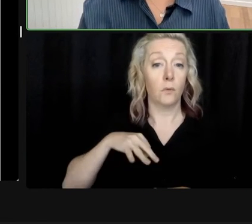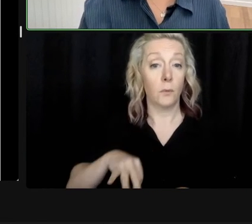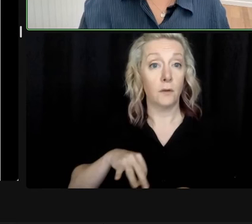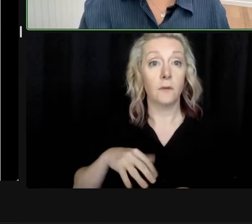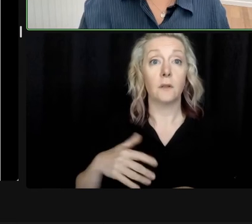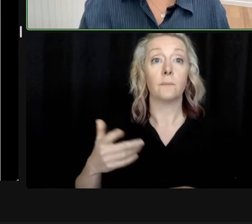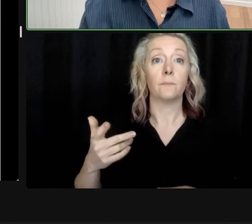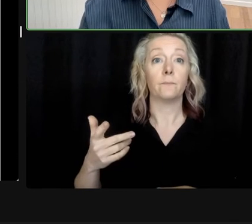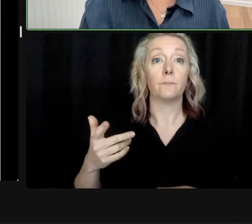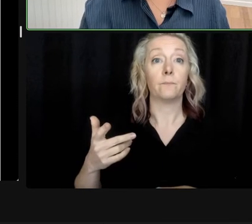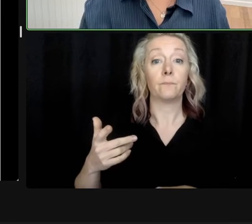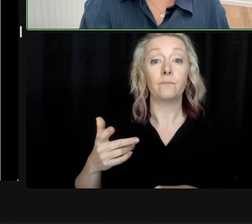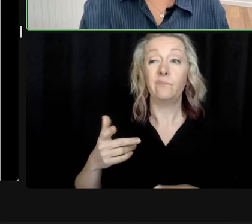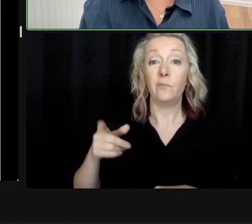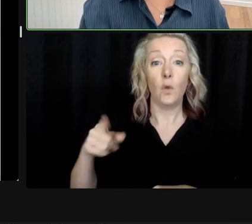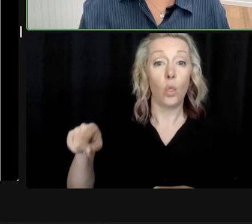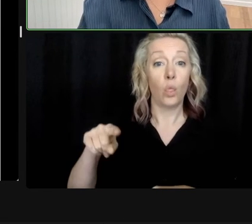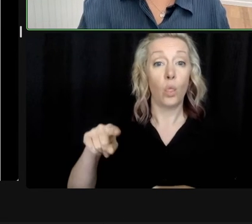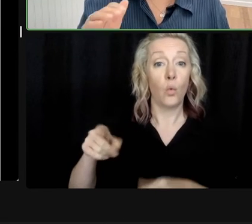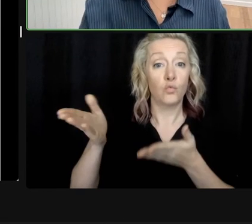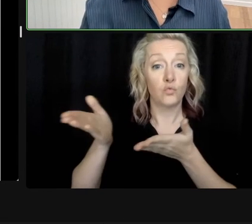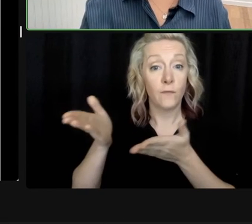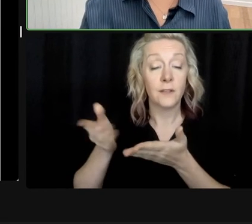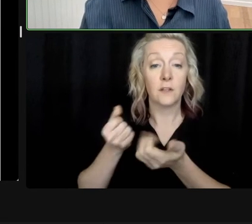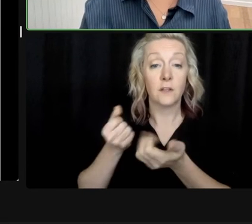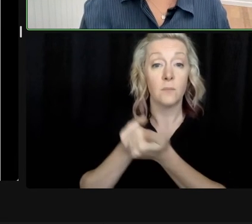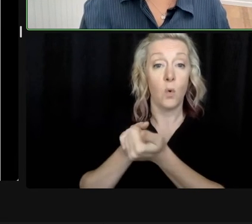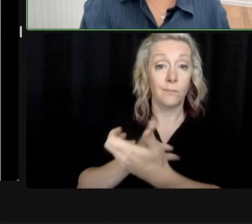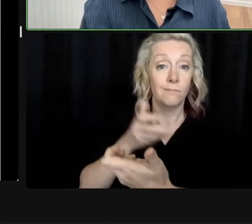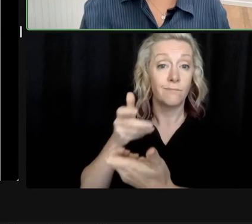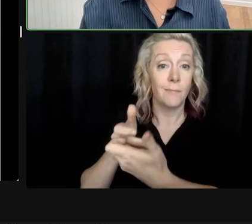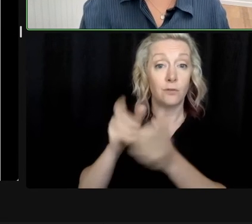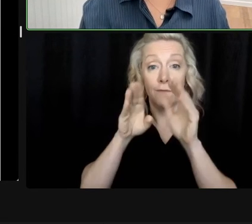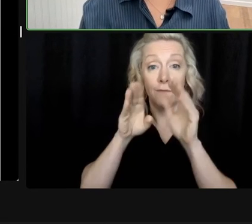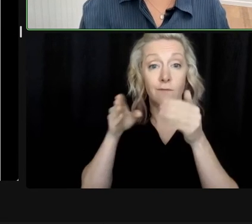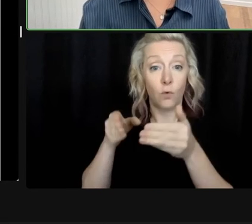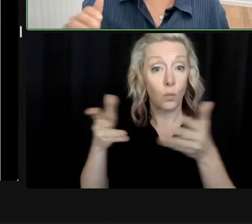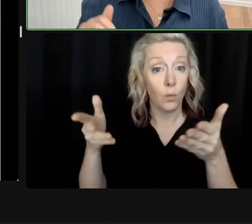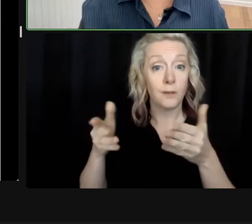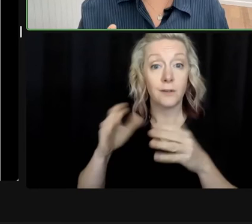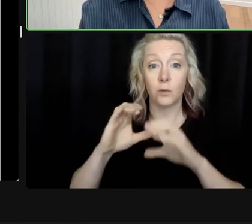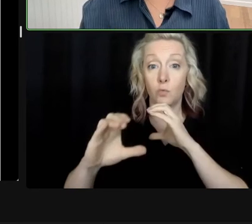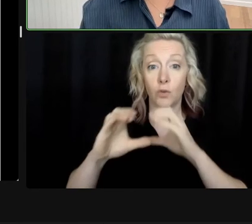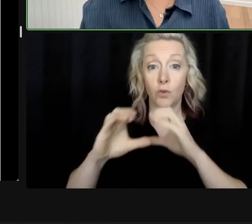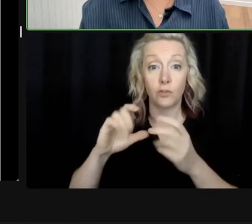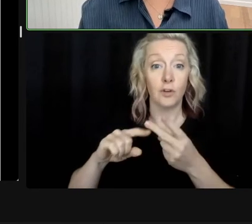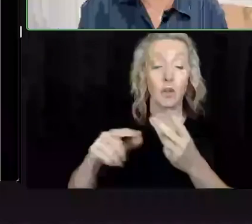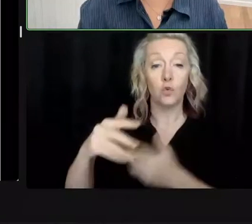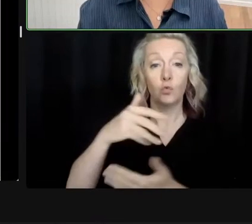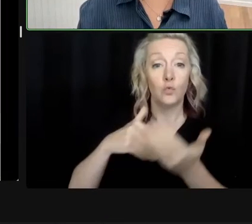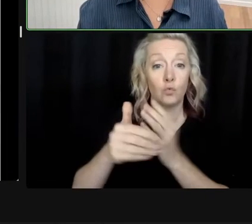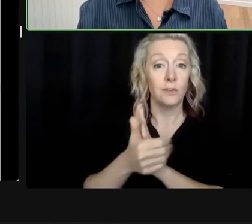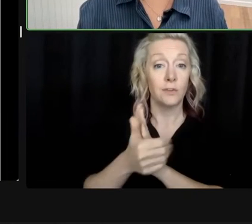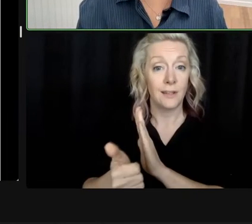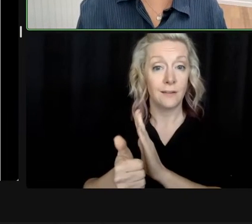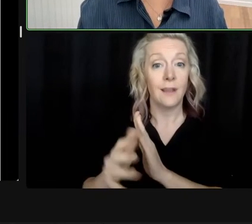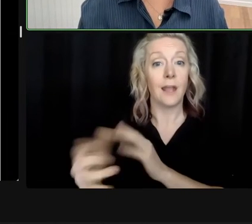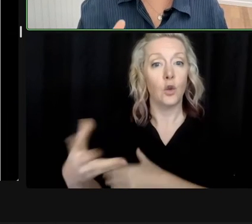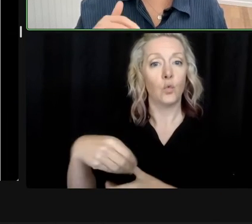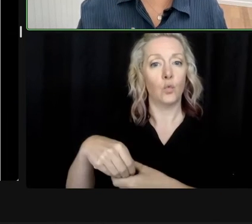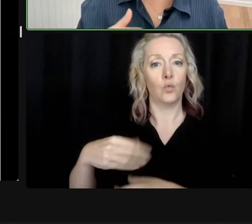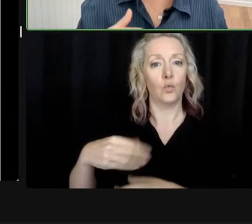Lots of these individualized services and supports focus on communication and social skill development, and they think about sensory processing.